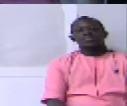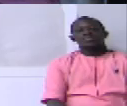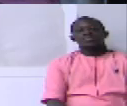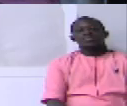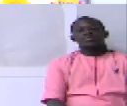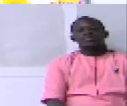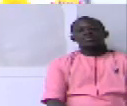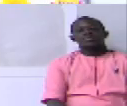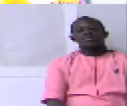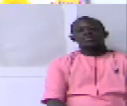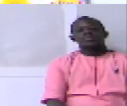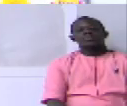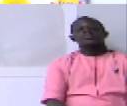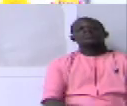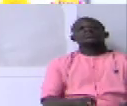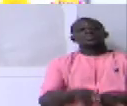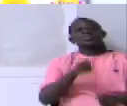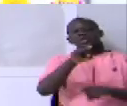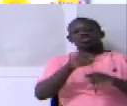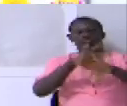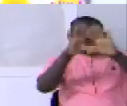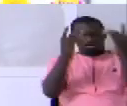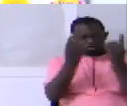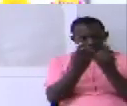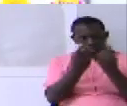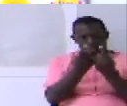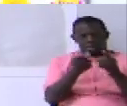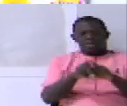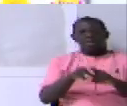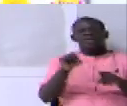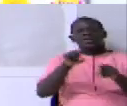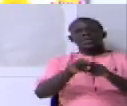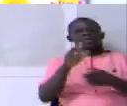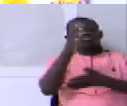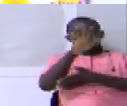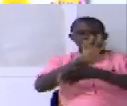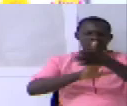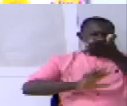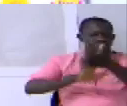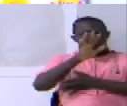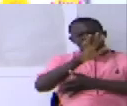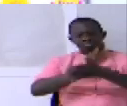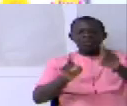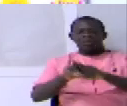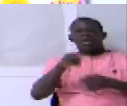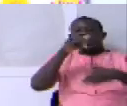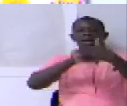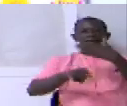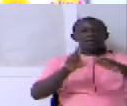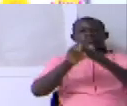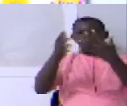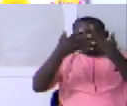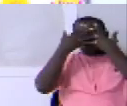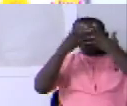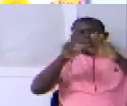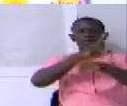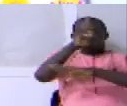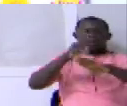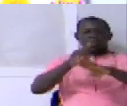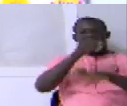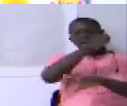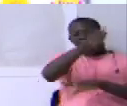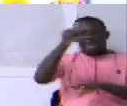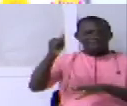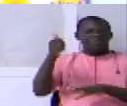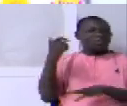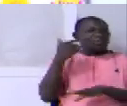This is just something that is been, it's just like a song that has been sing at that place every now, that